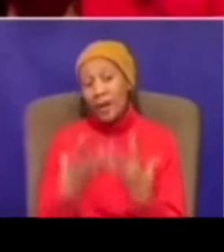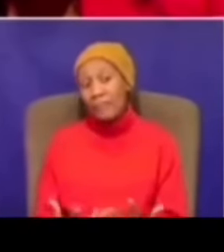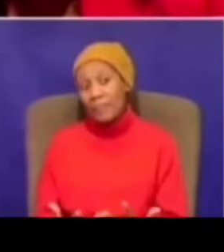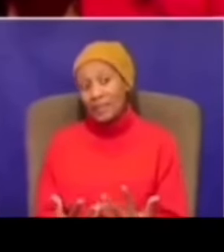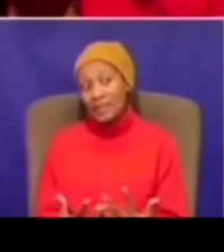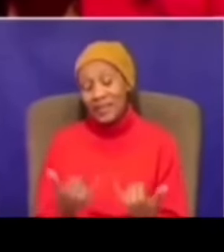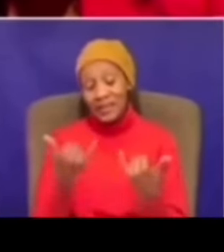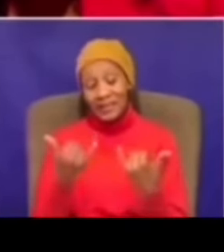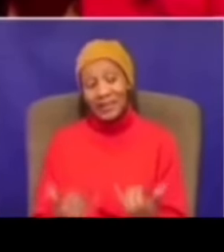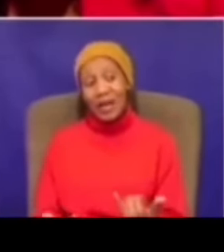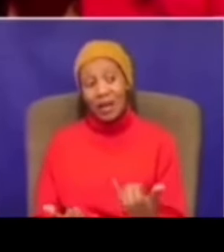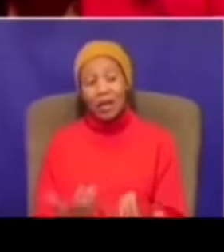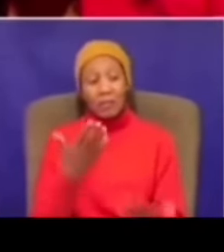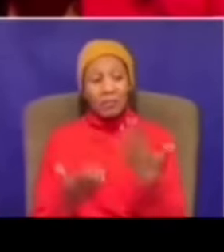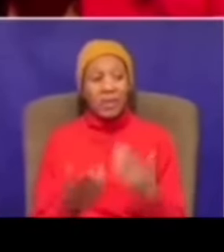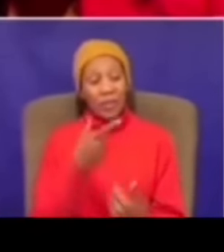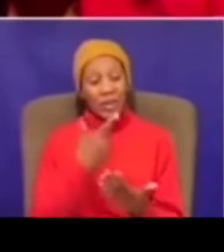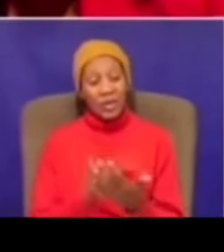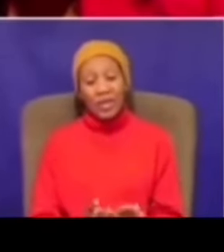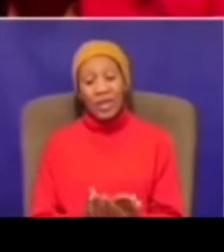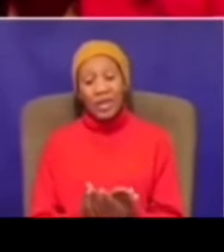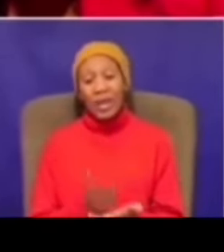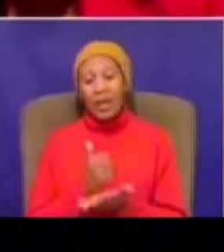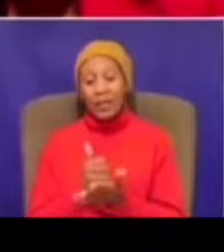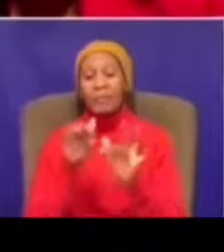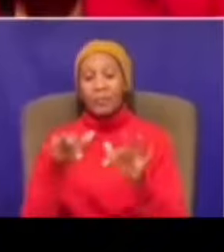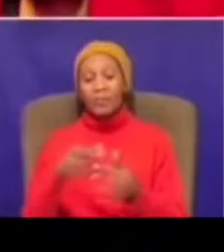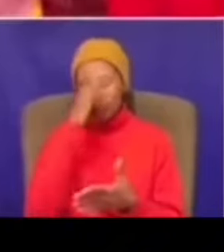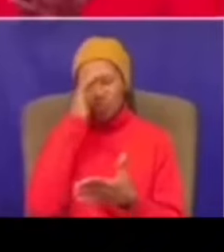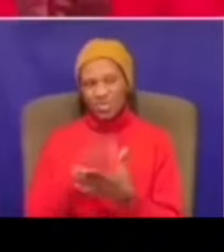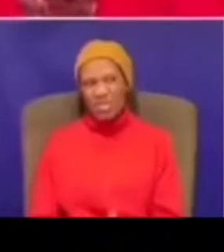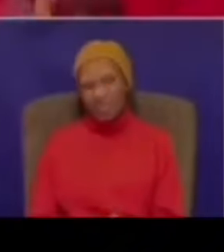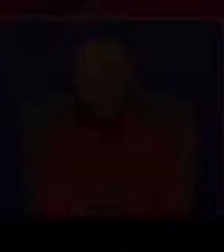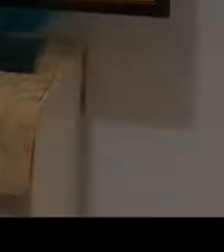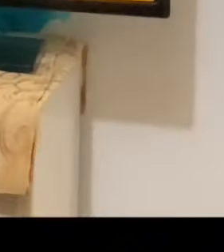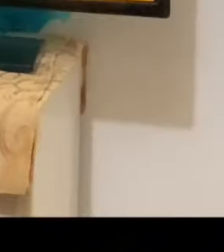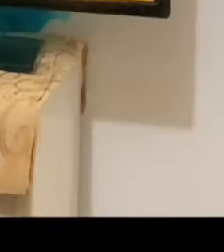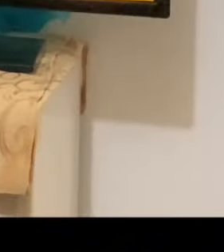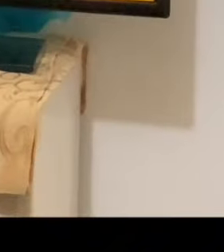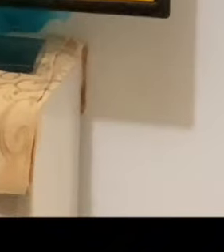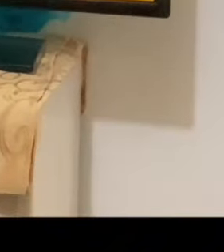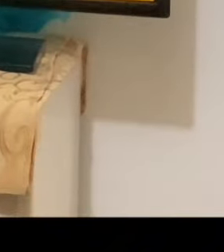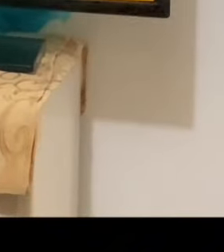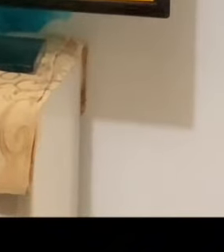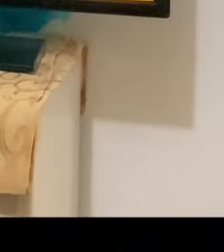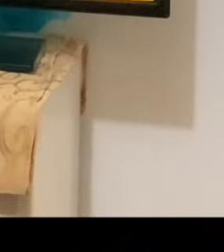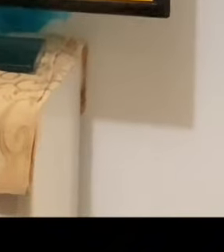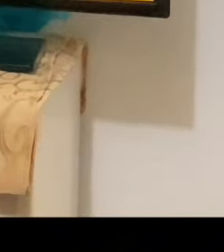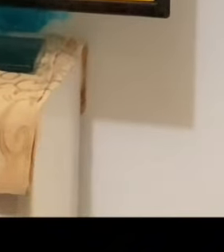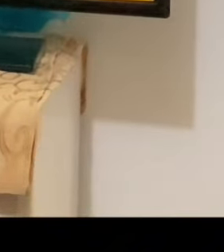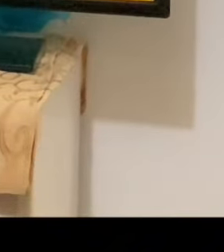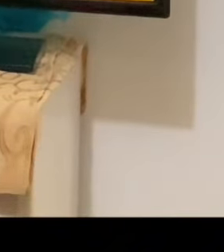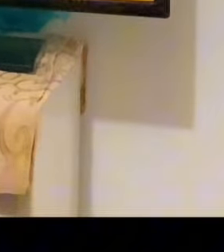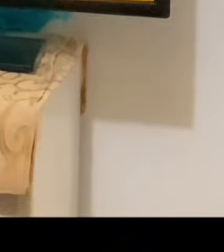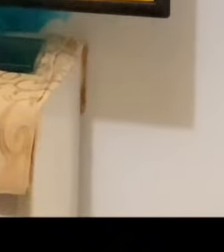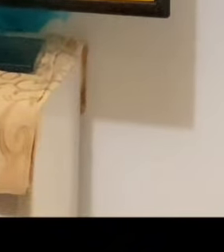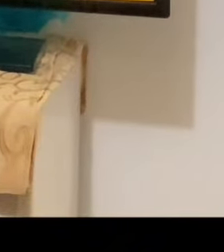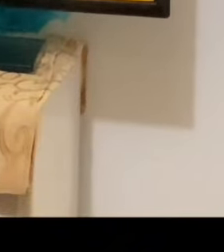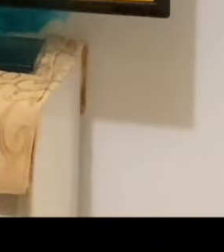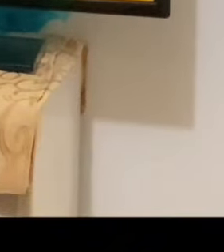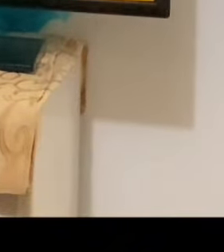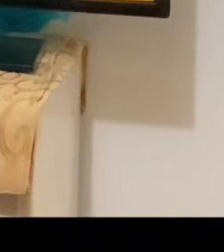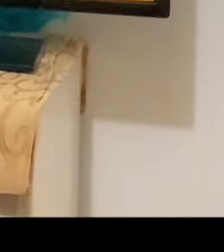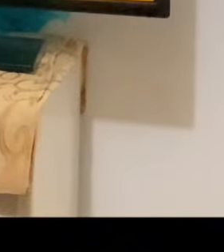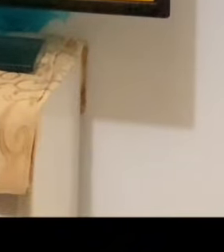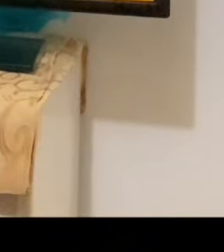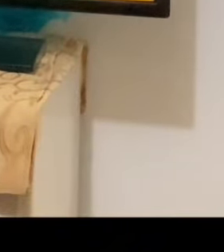help you to regain some confidence. Alexandra, thank you. Before we listen to what Ramaphosa said, listen to